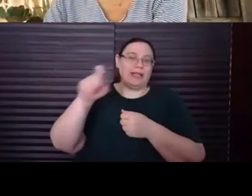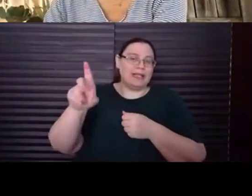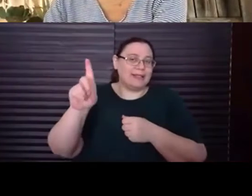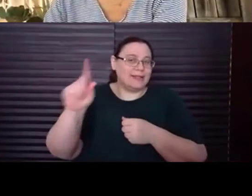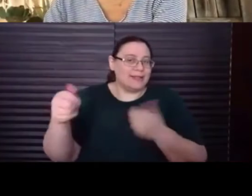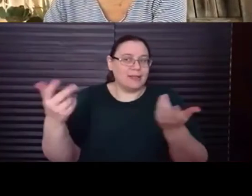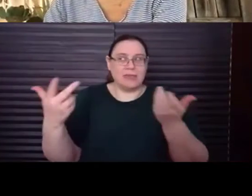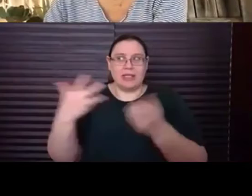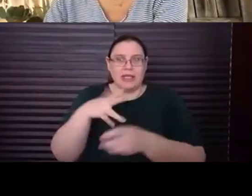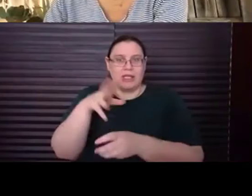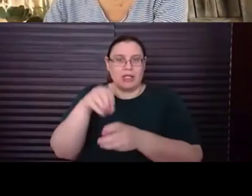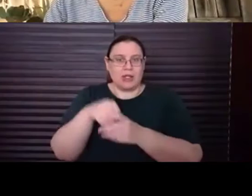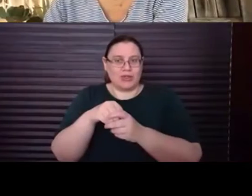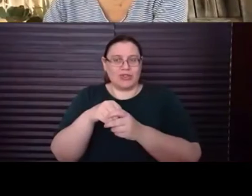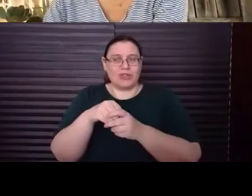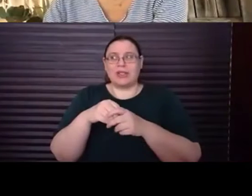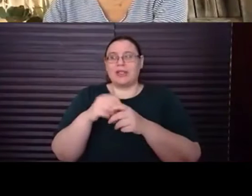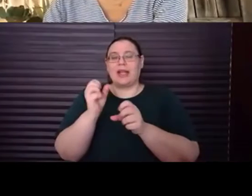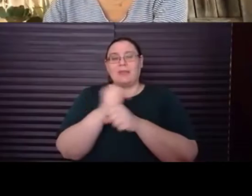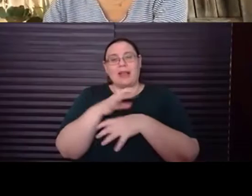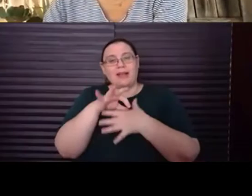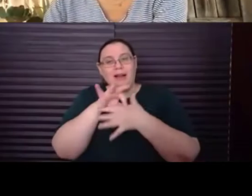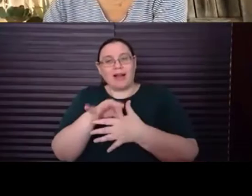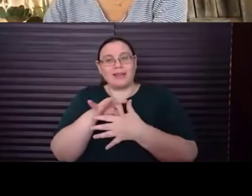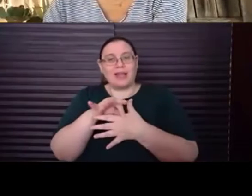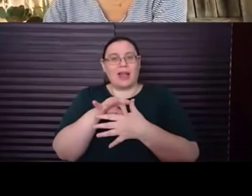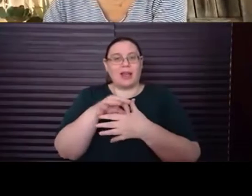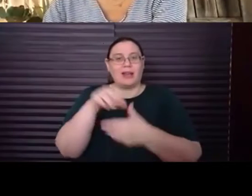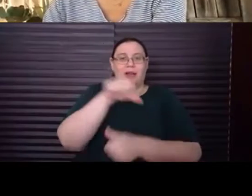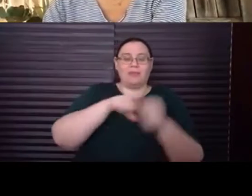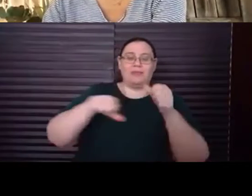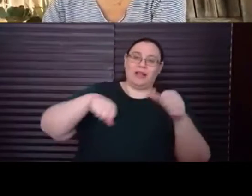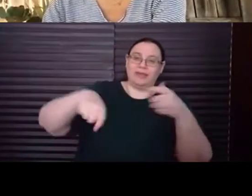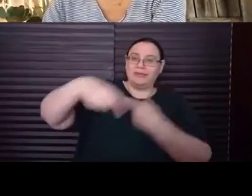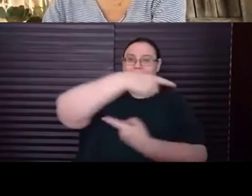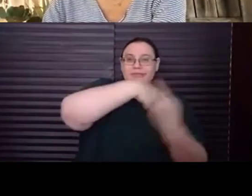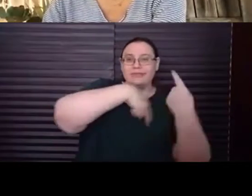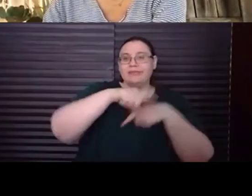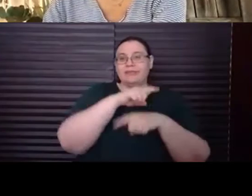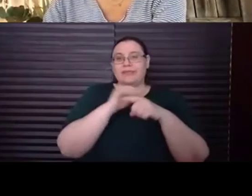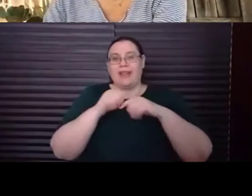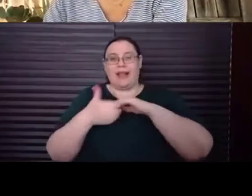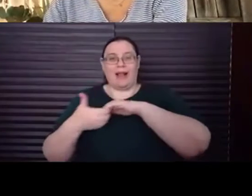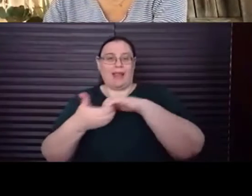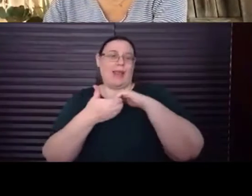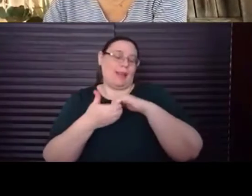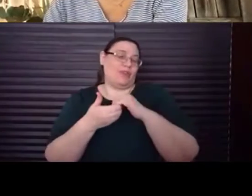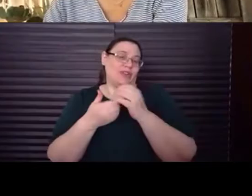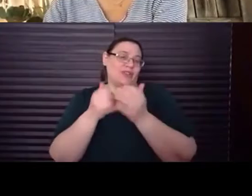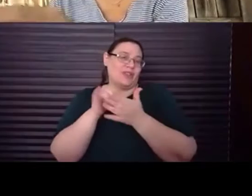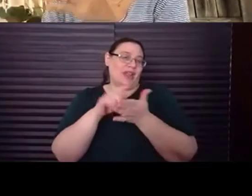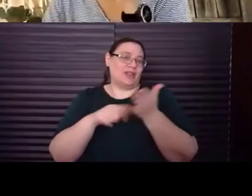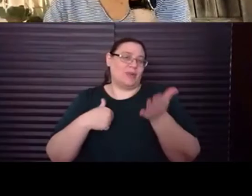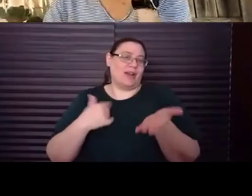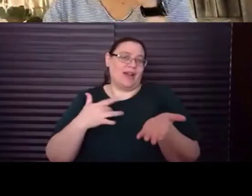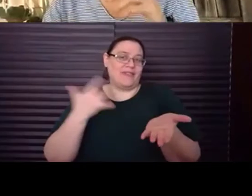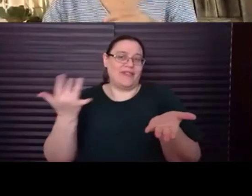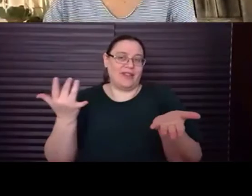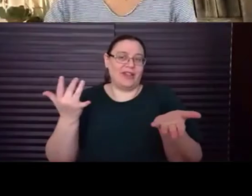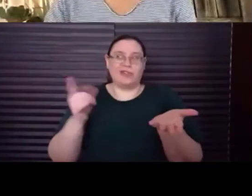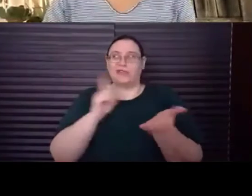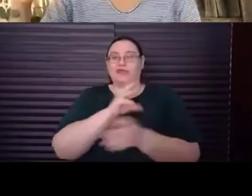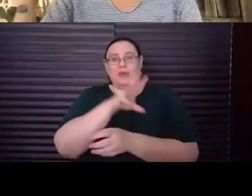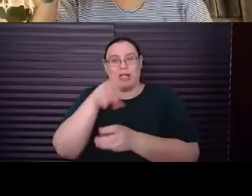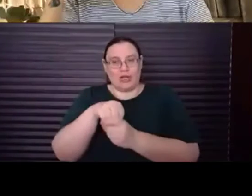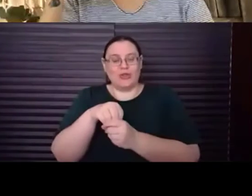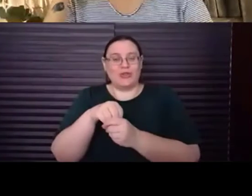disability inclusion, and making content amongst each other, and the collaboration is what I feel leads to true